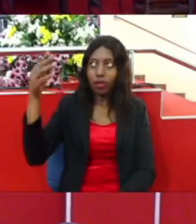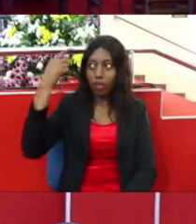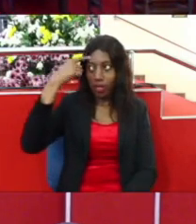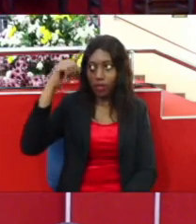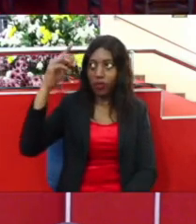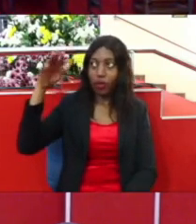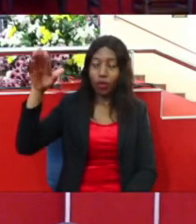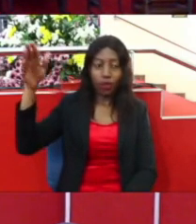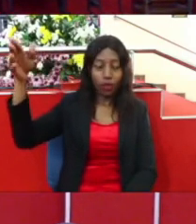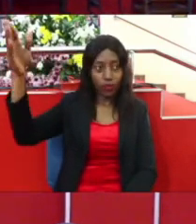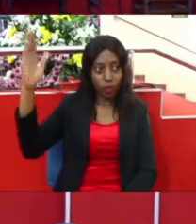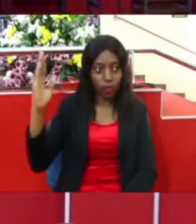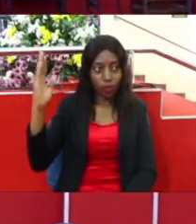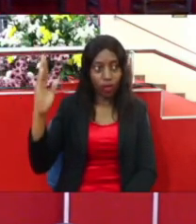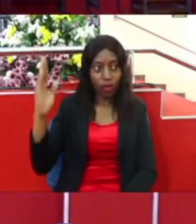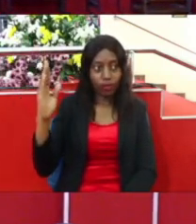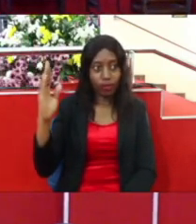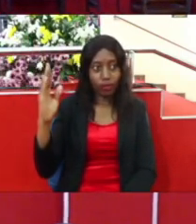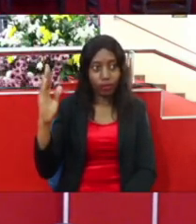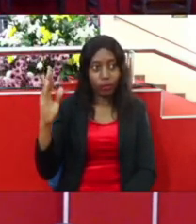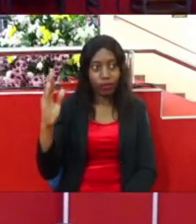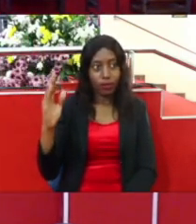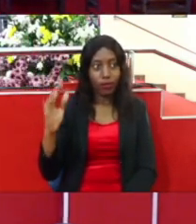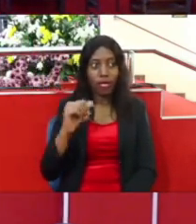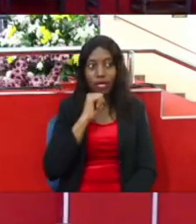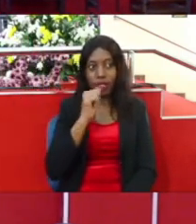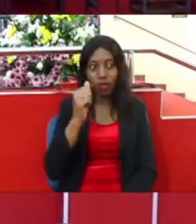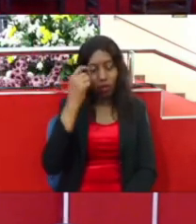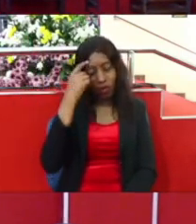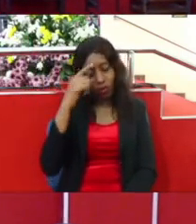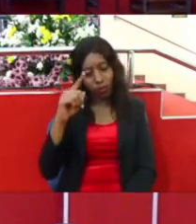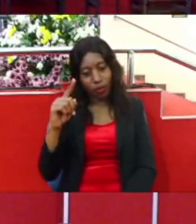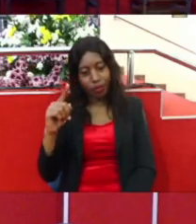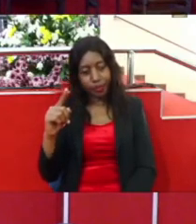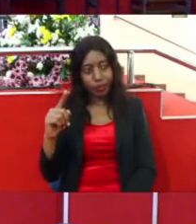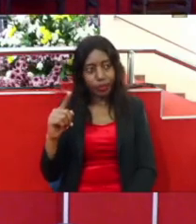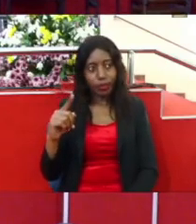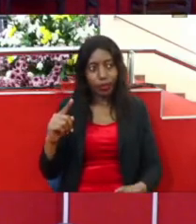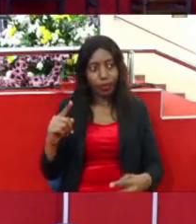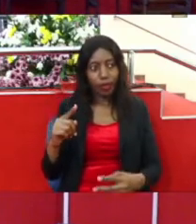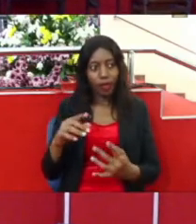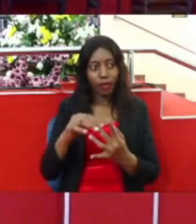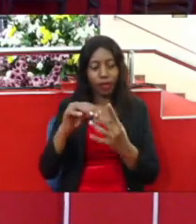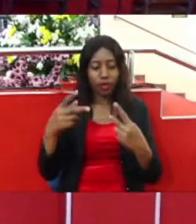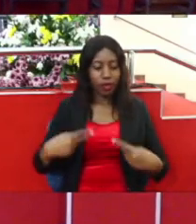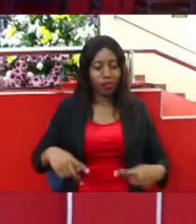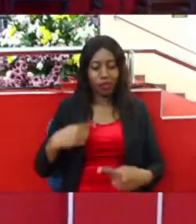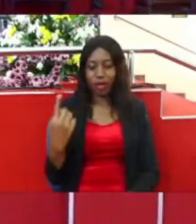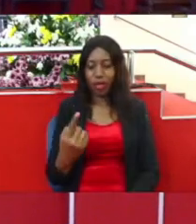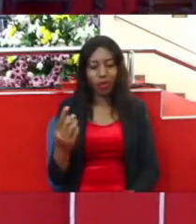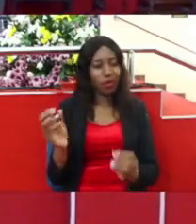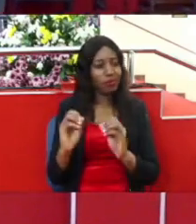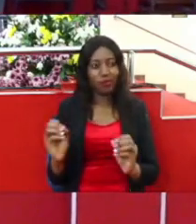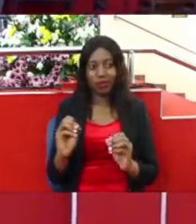just the people who are in the boat with Jonah who are saved. Si kwa wale watu ambao walikuwa kwenye merikebu na Yona pekee ambao waliokolewa. Not even Jonah himself who was